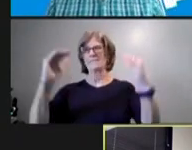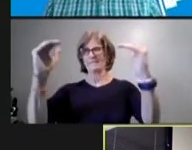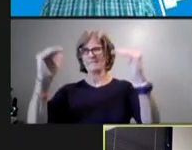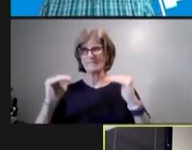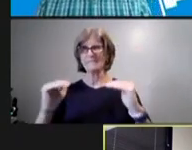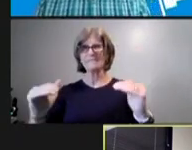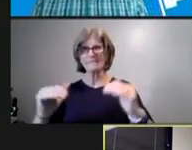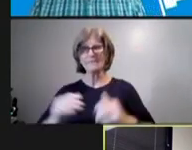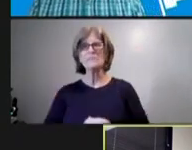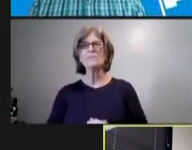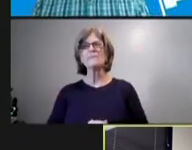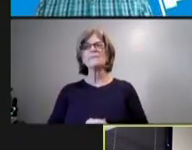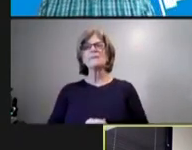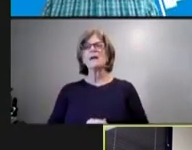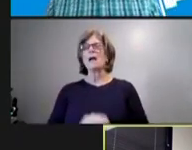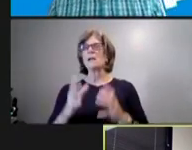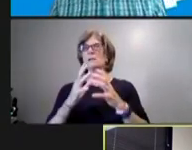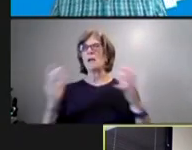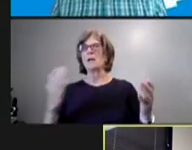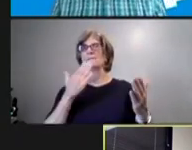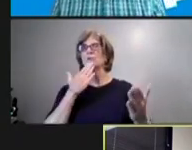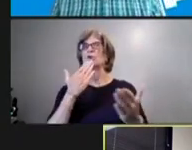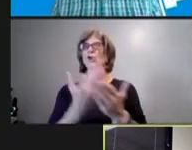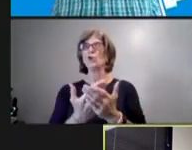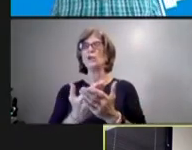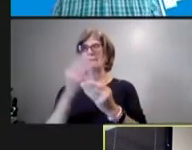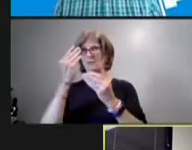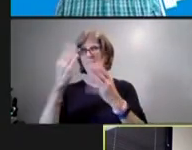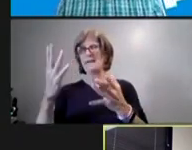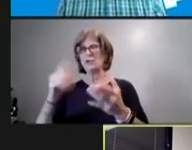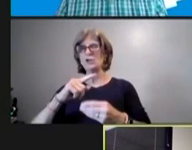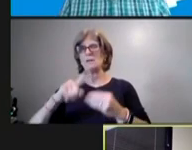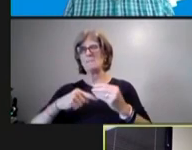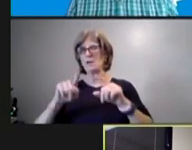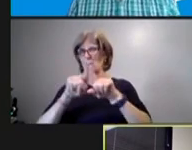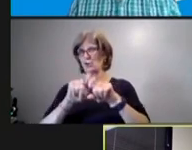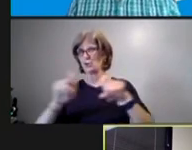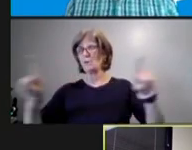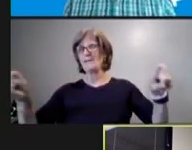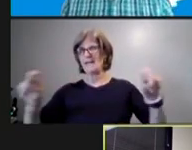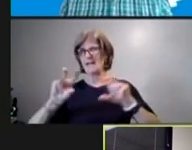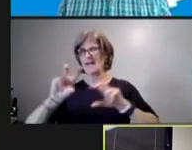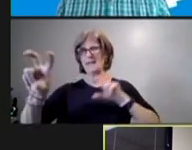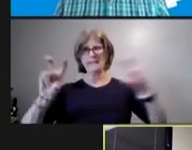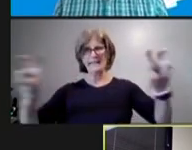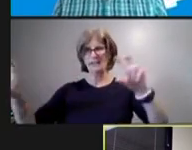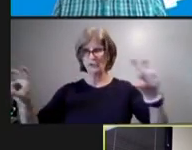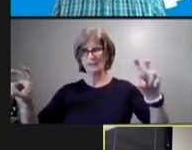have some great information on the allocation plan, the survey, and community events.